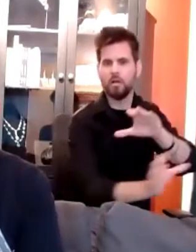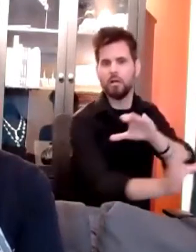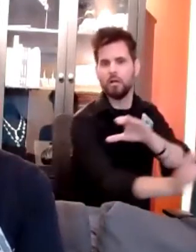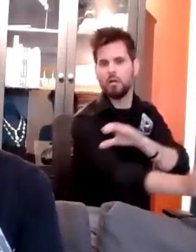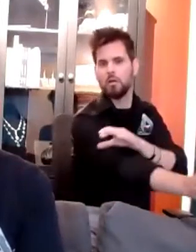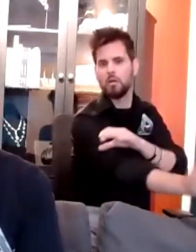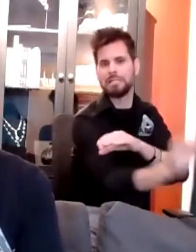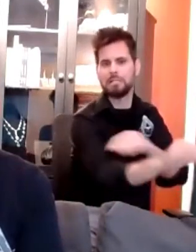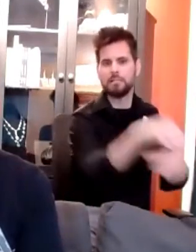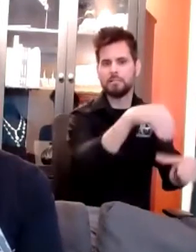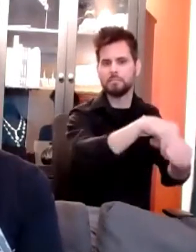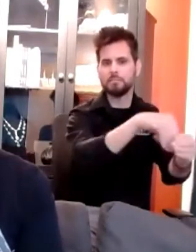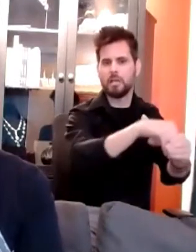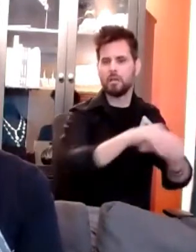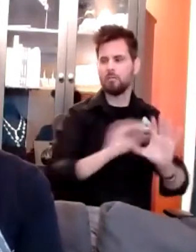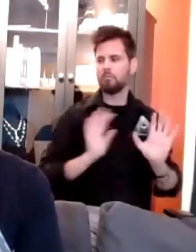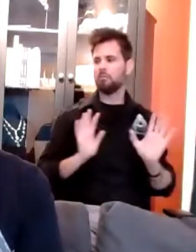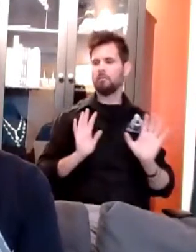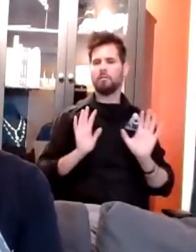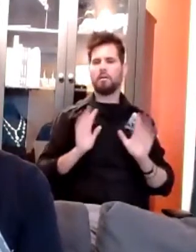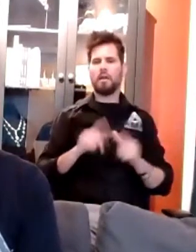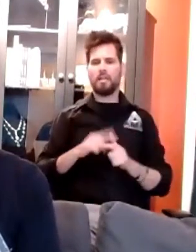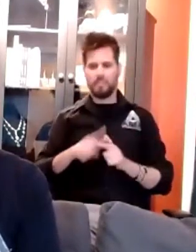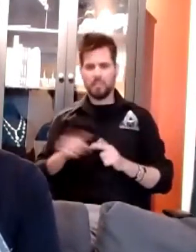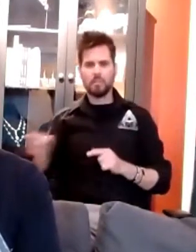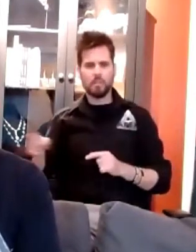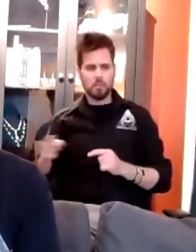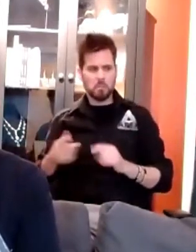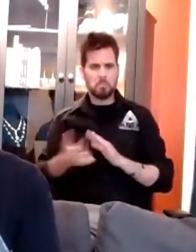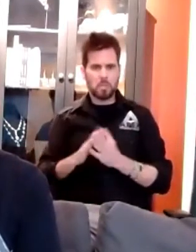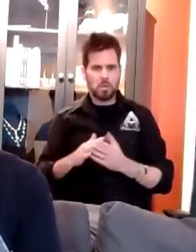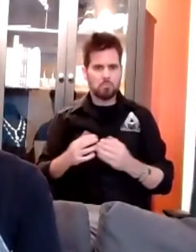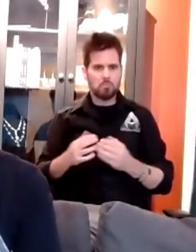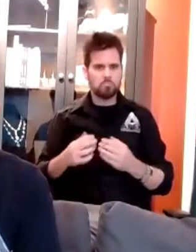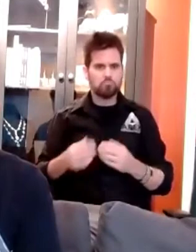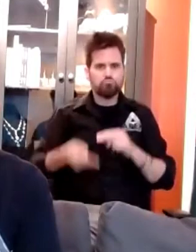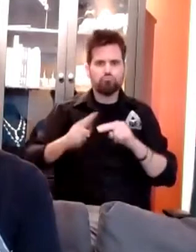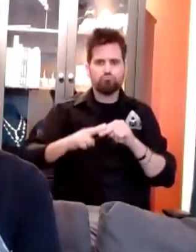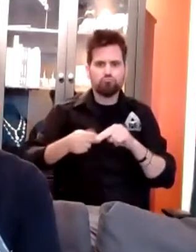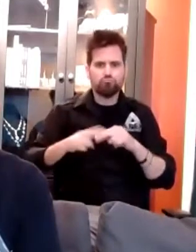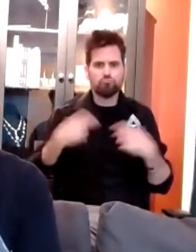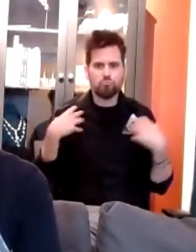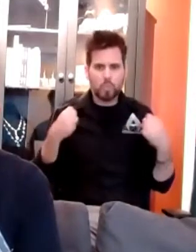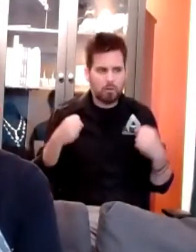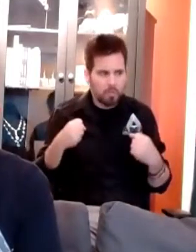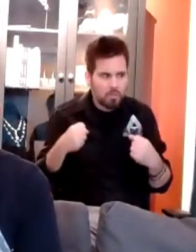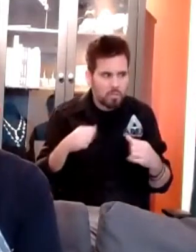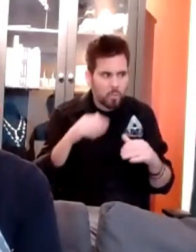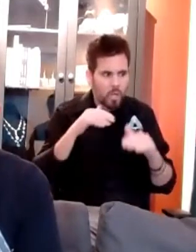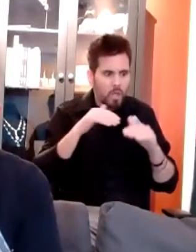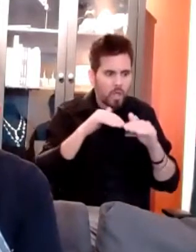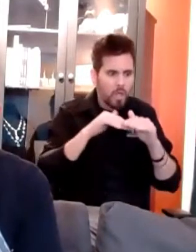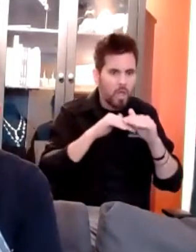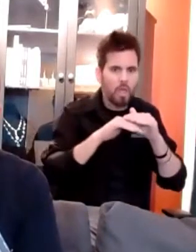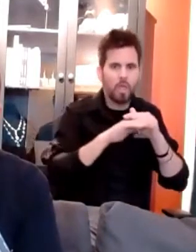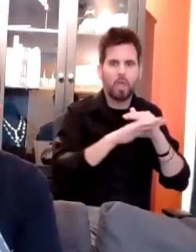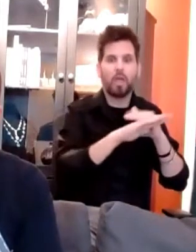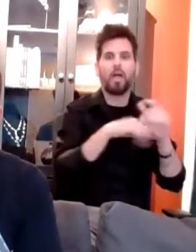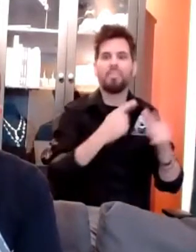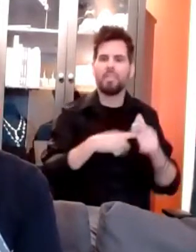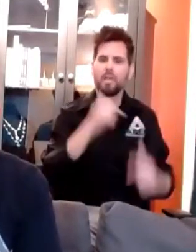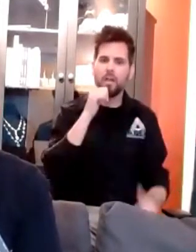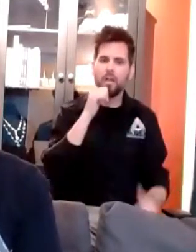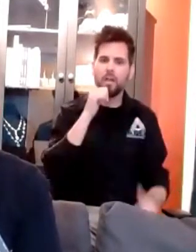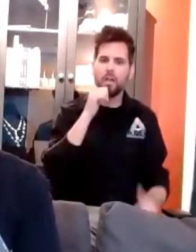because we wanted him to be able to go into a crate to get off the property. And what we discovered was he was living